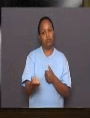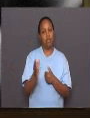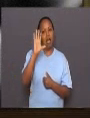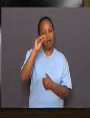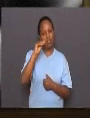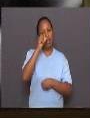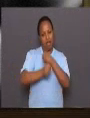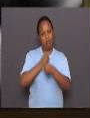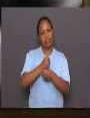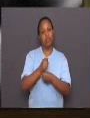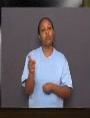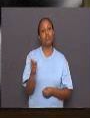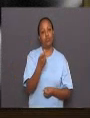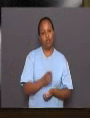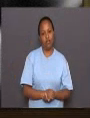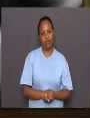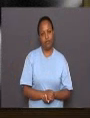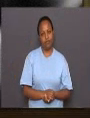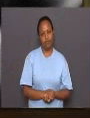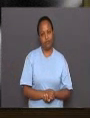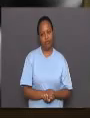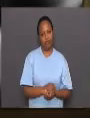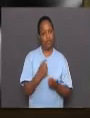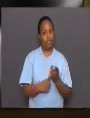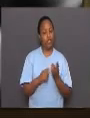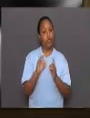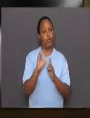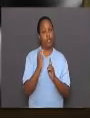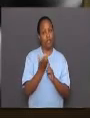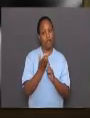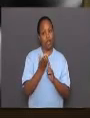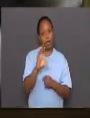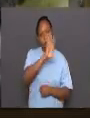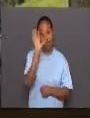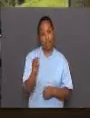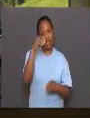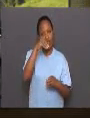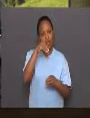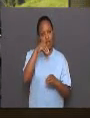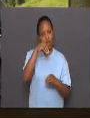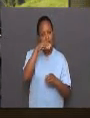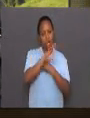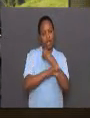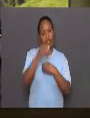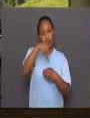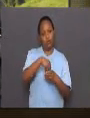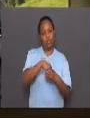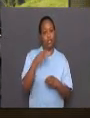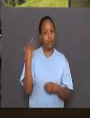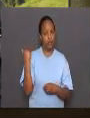5 decades. The situation in an African nation after